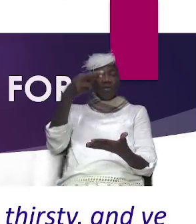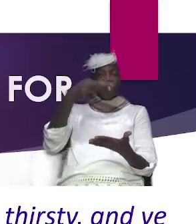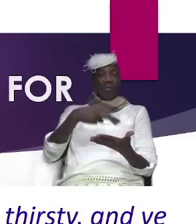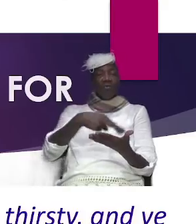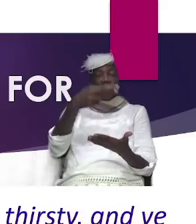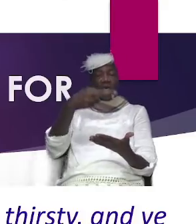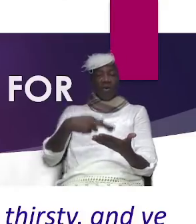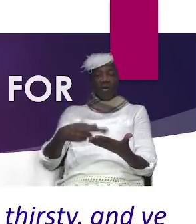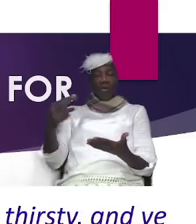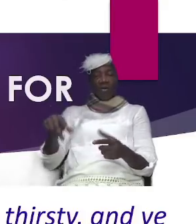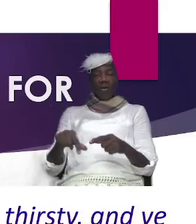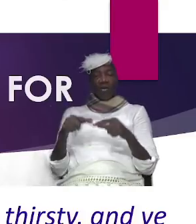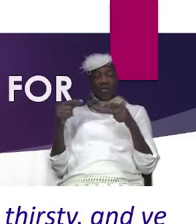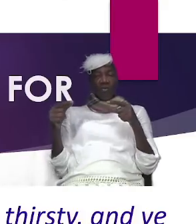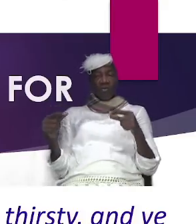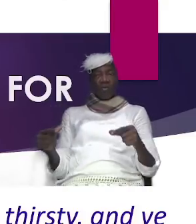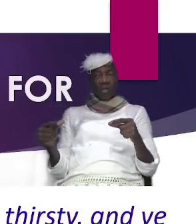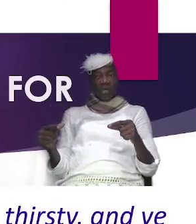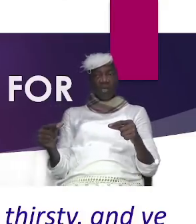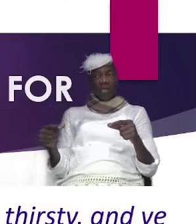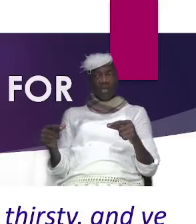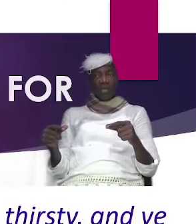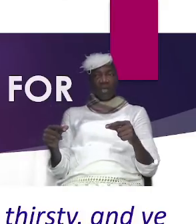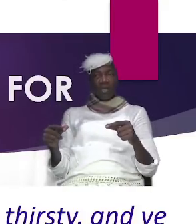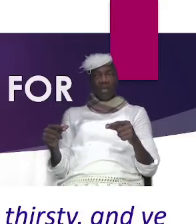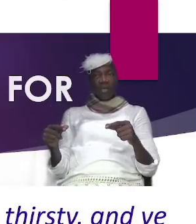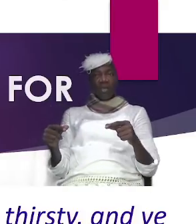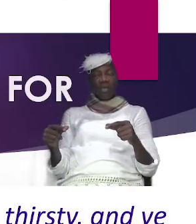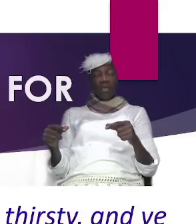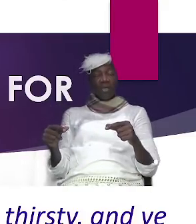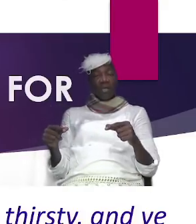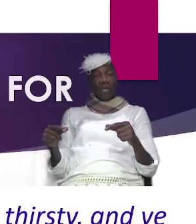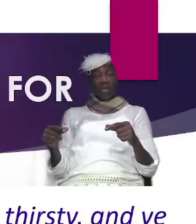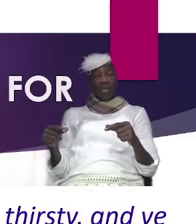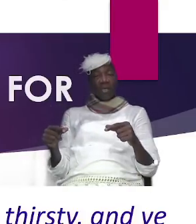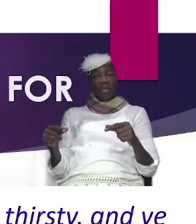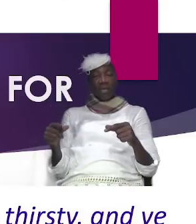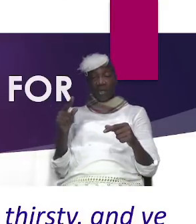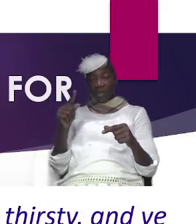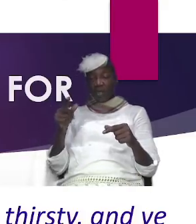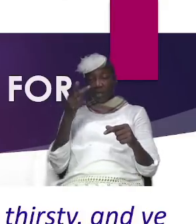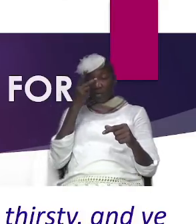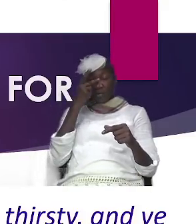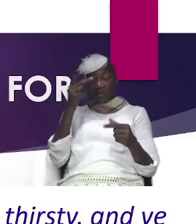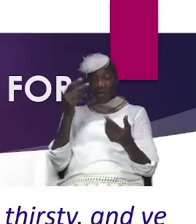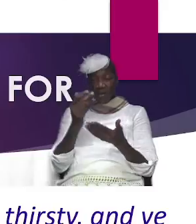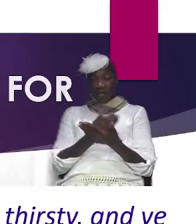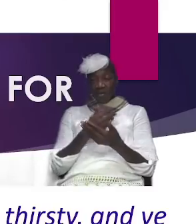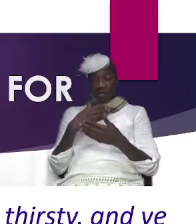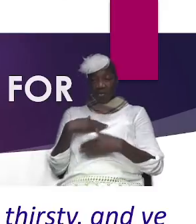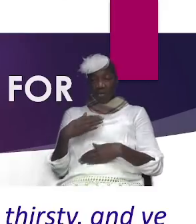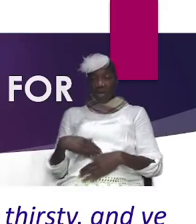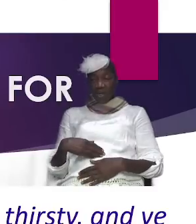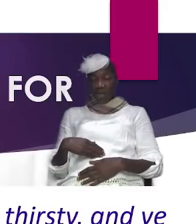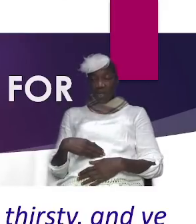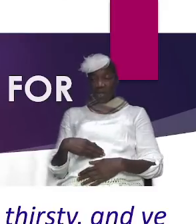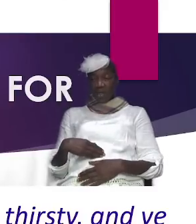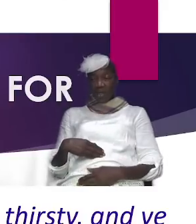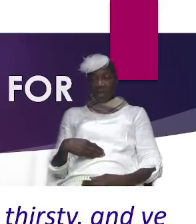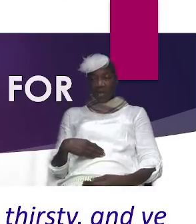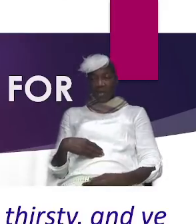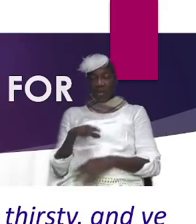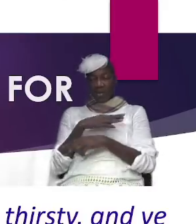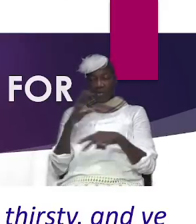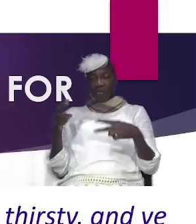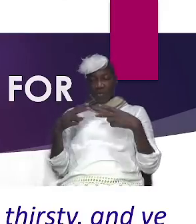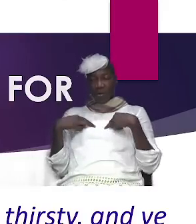great to show hospitality. Yes, you see somebody that is hungry, or you know of somebody that just don't have enough, or